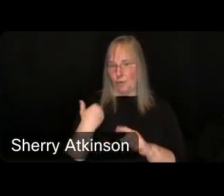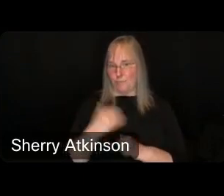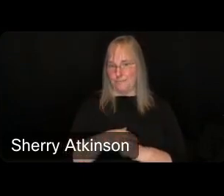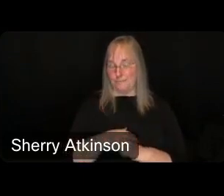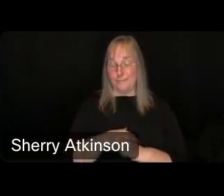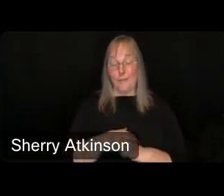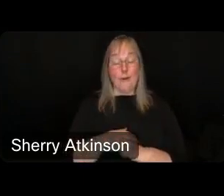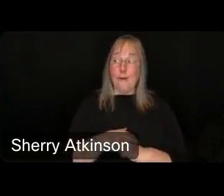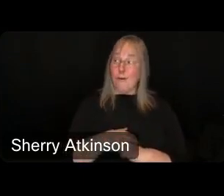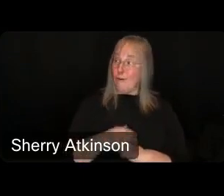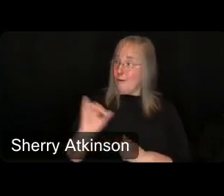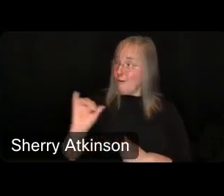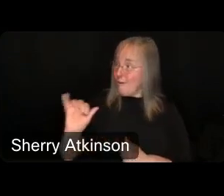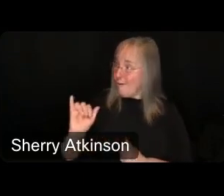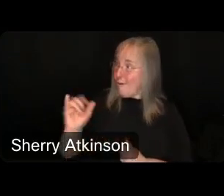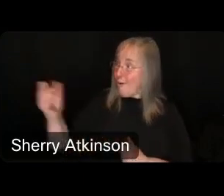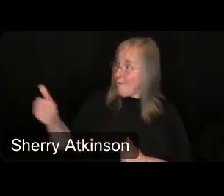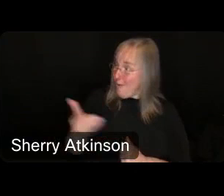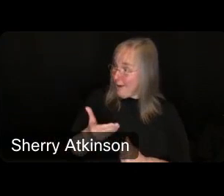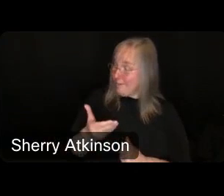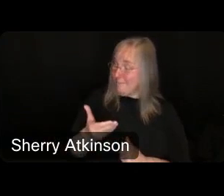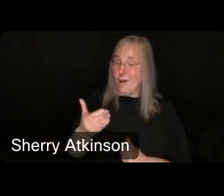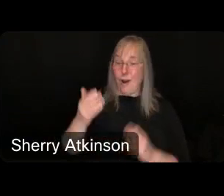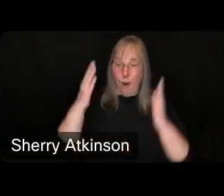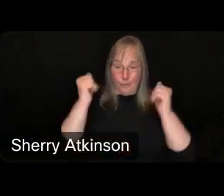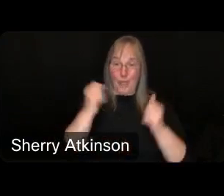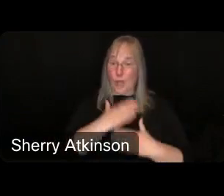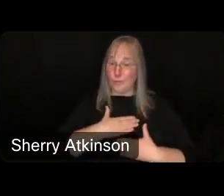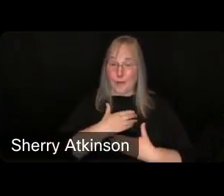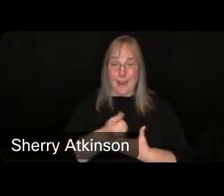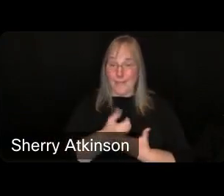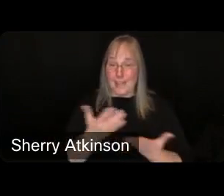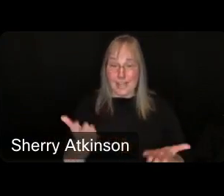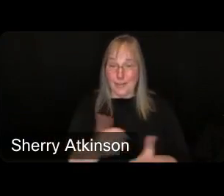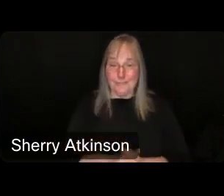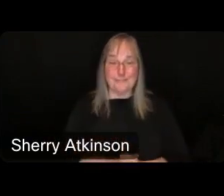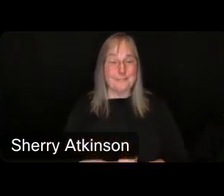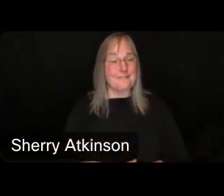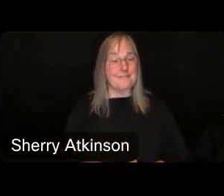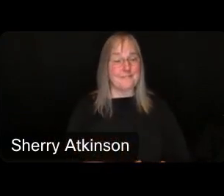Welcome on board. I hope you enjoy everything here.